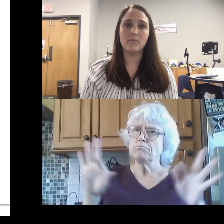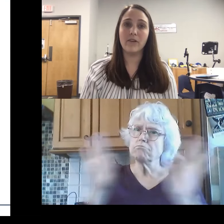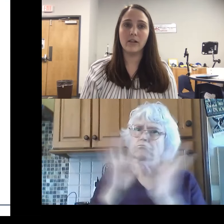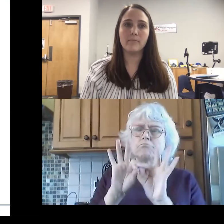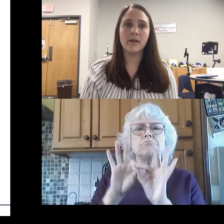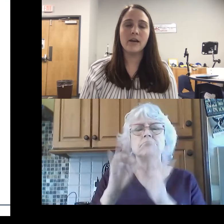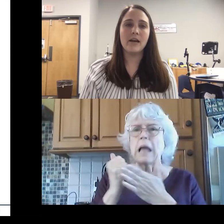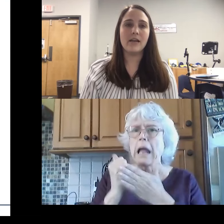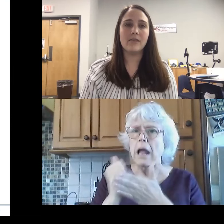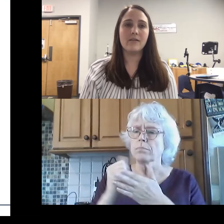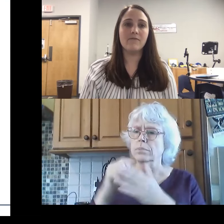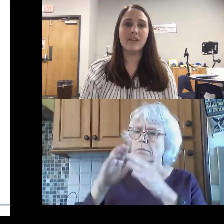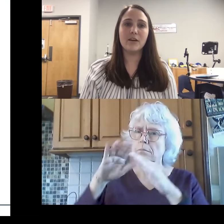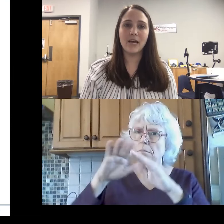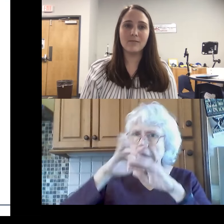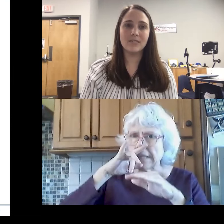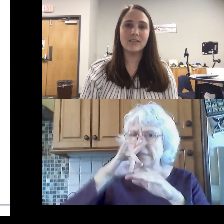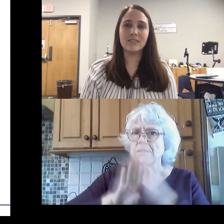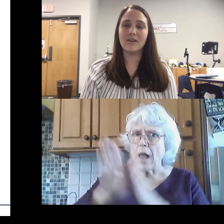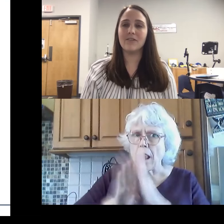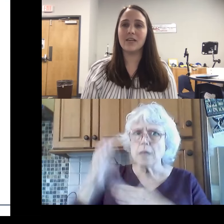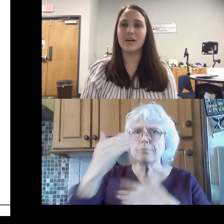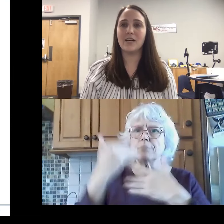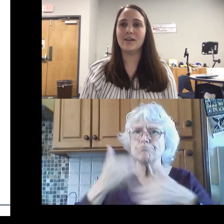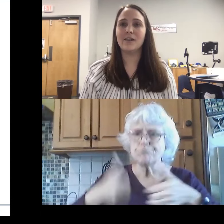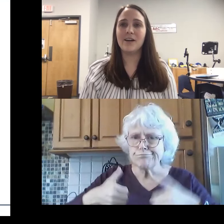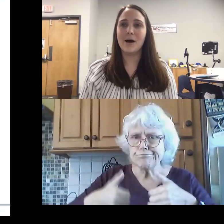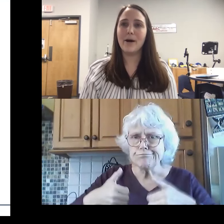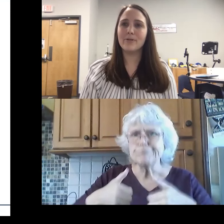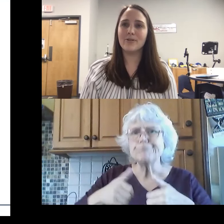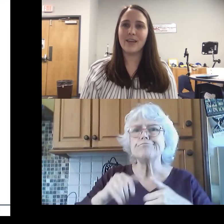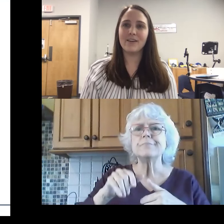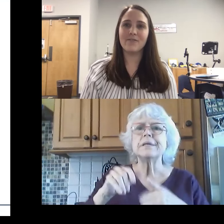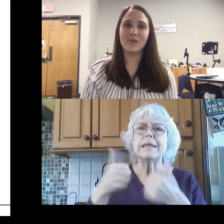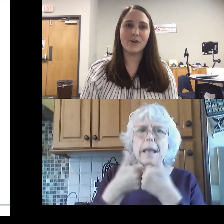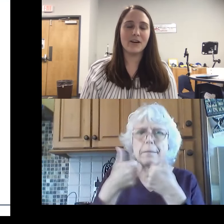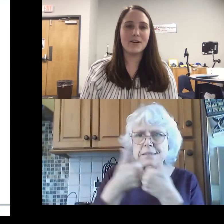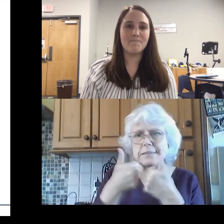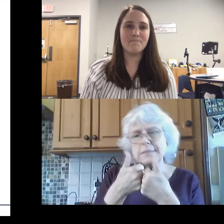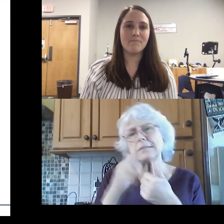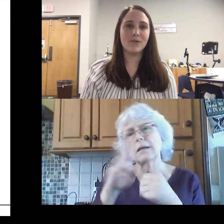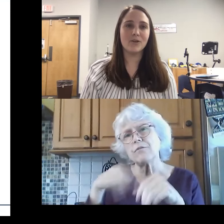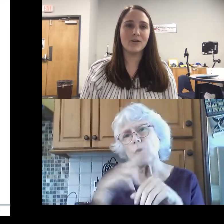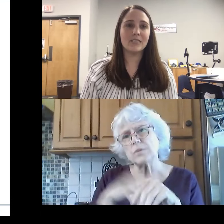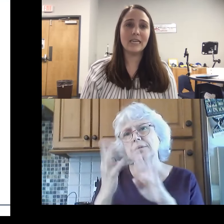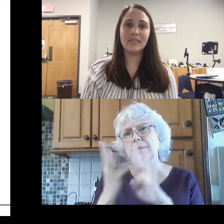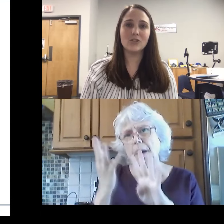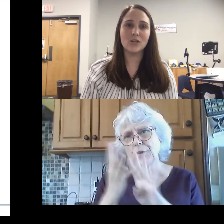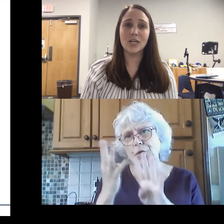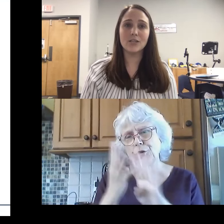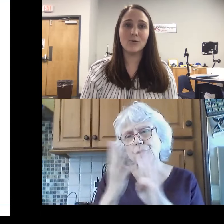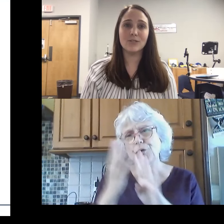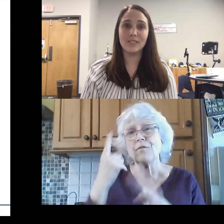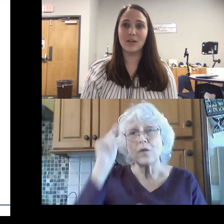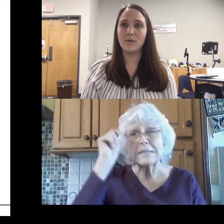help them develop. And then video games is definitely a popular thing for your teens,